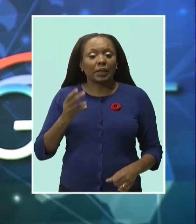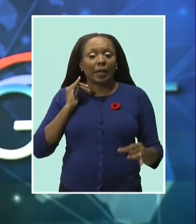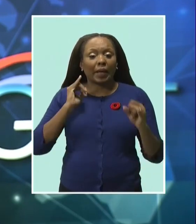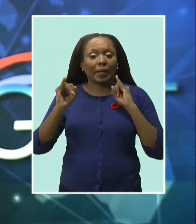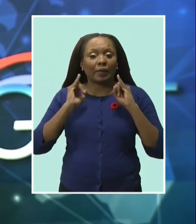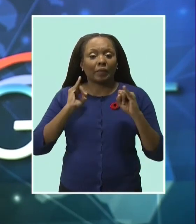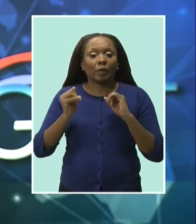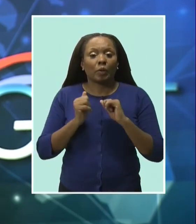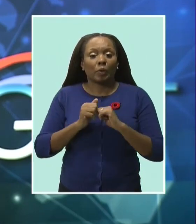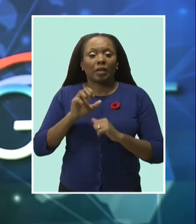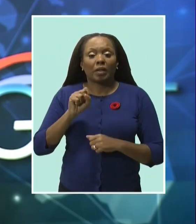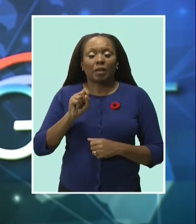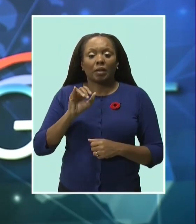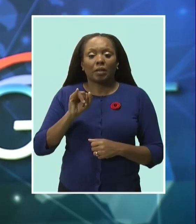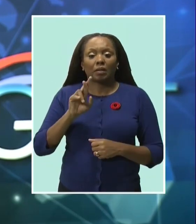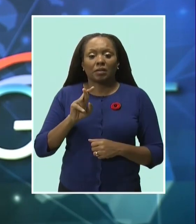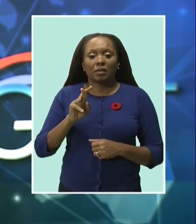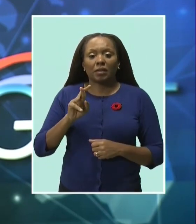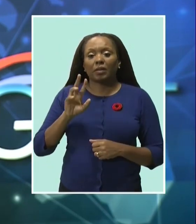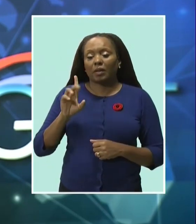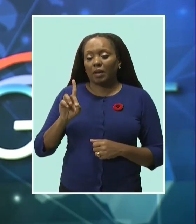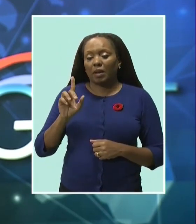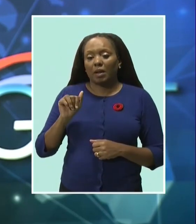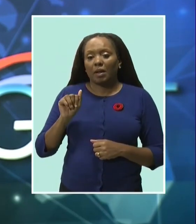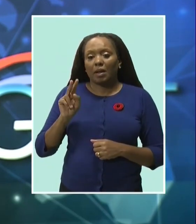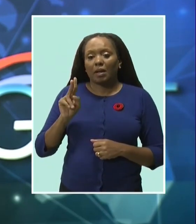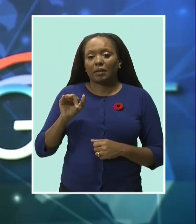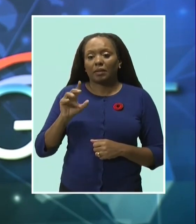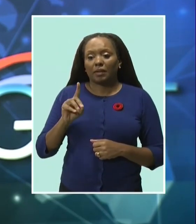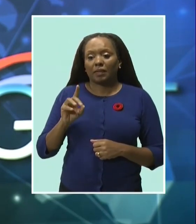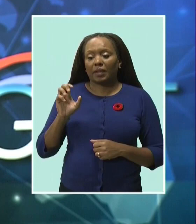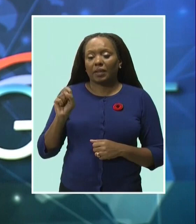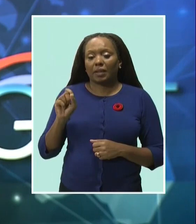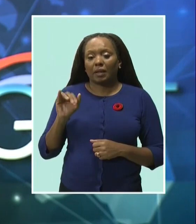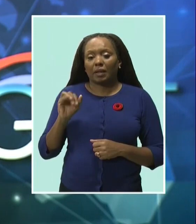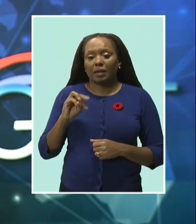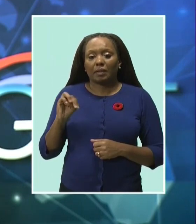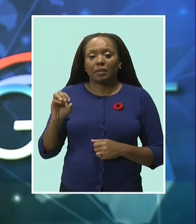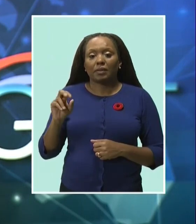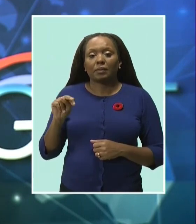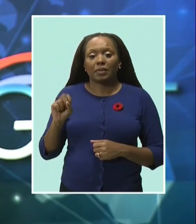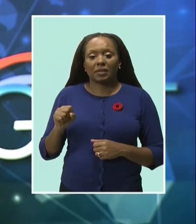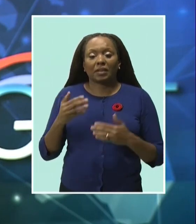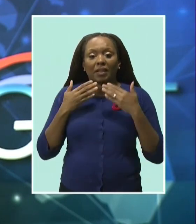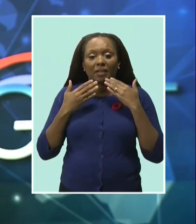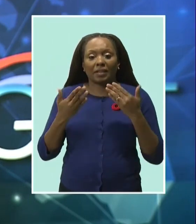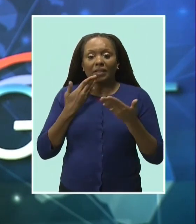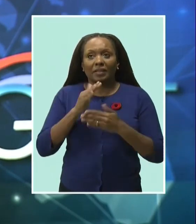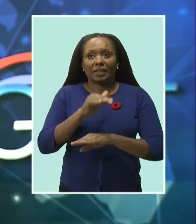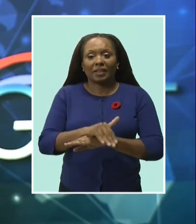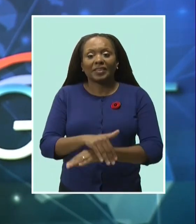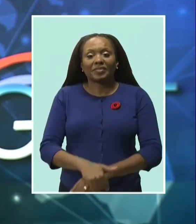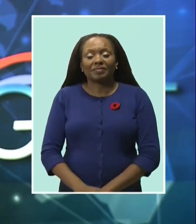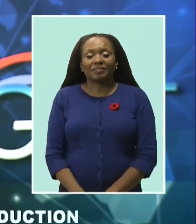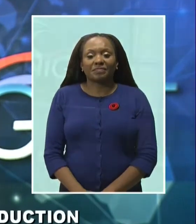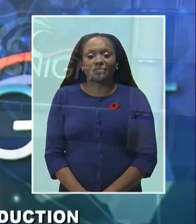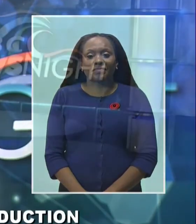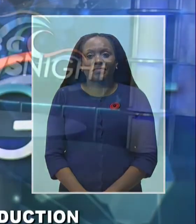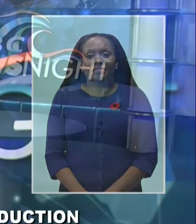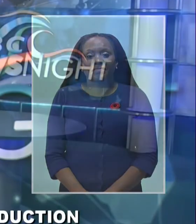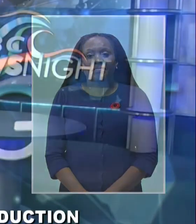David Simmons, His Life in Focus, and that is right after this newscast. Thanks for joining us. Good night.